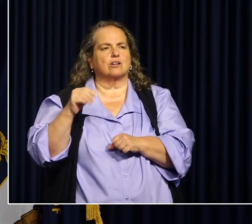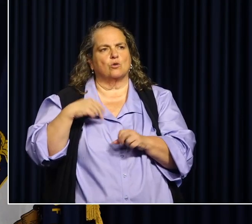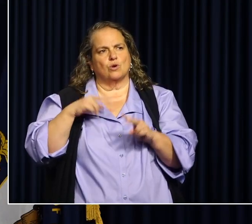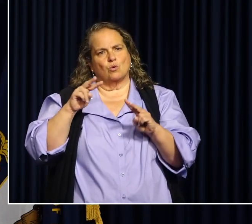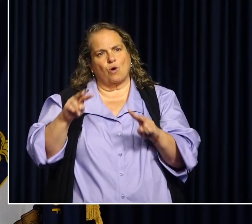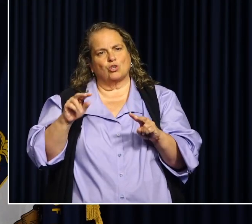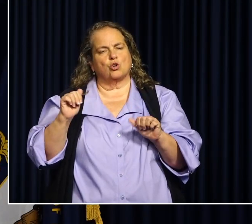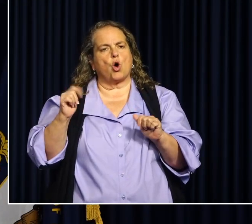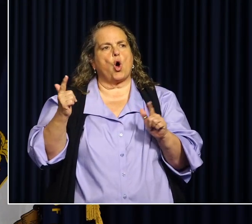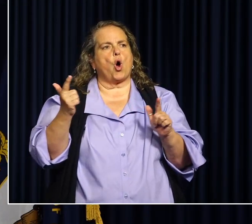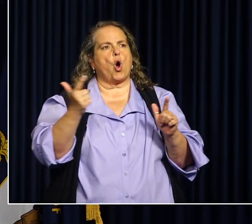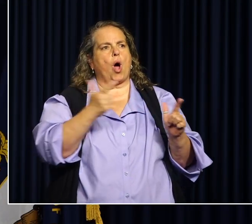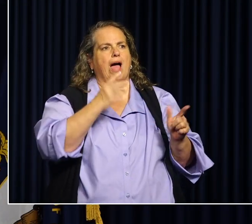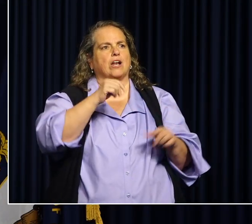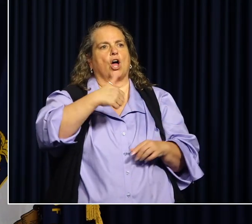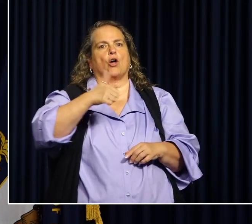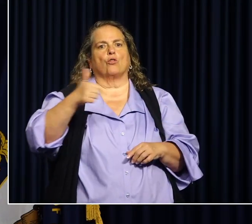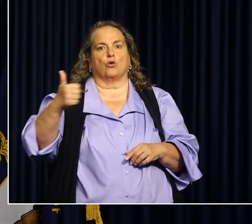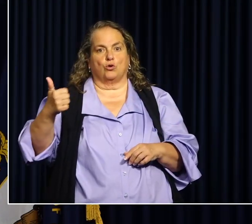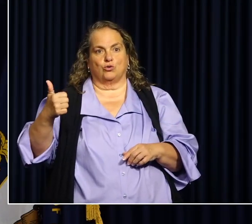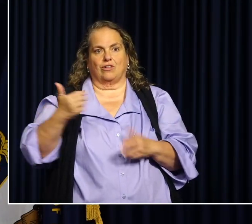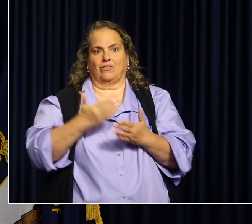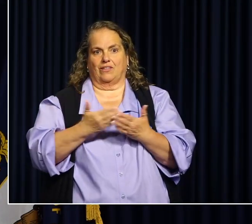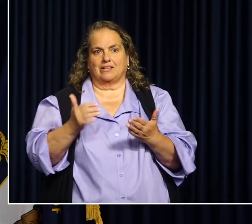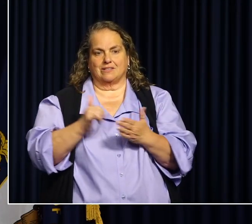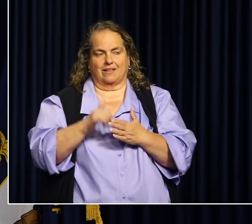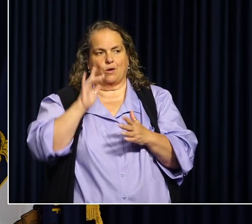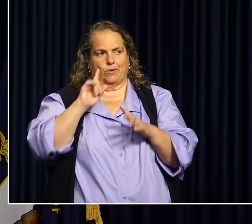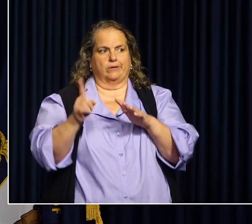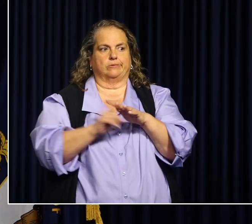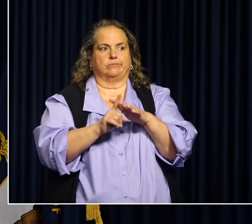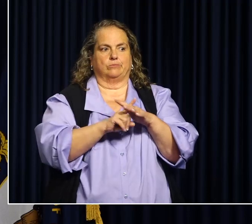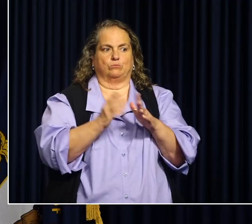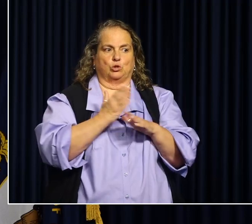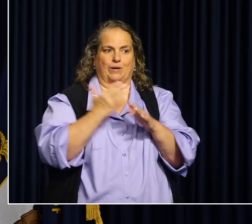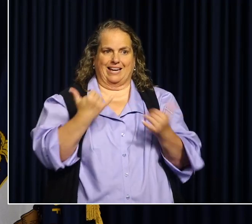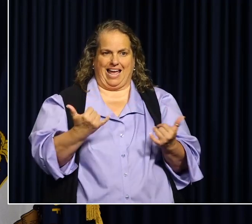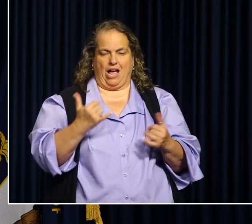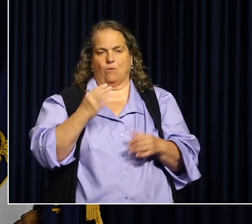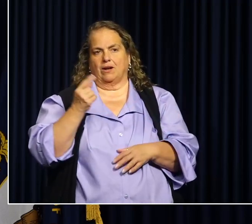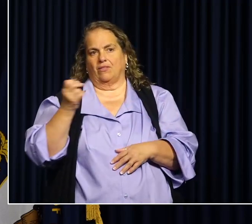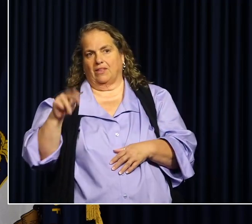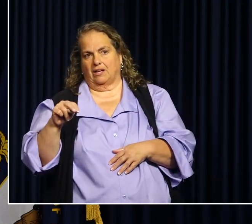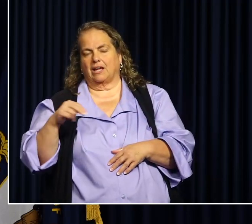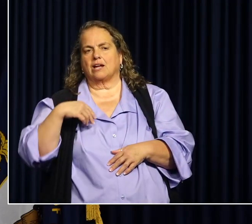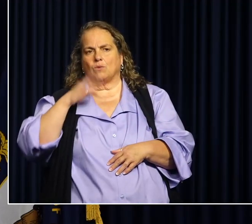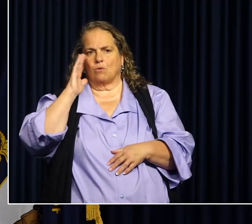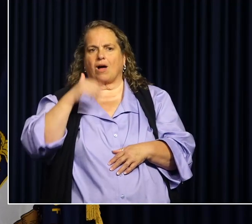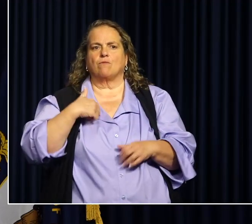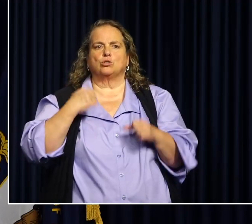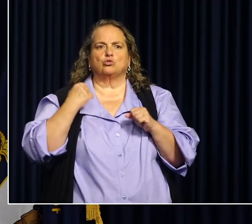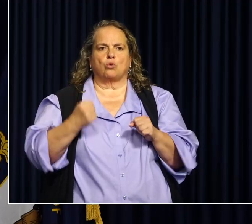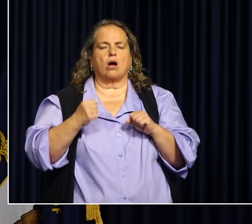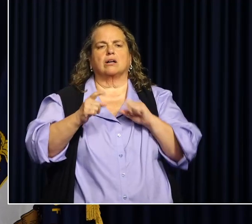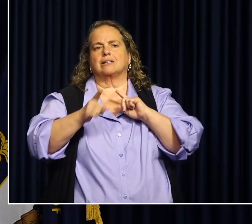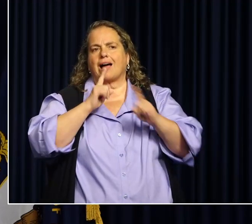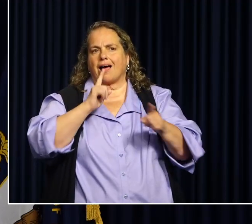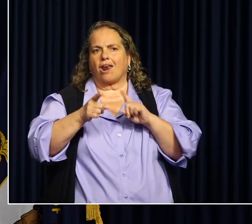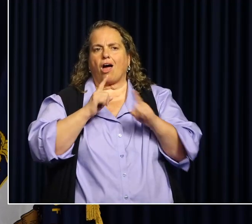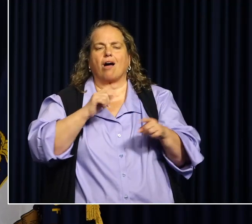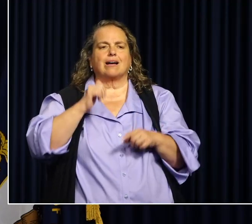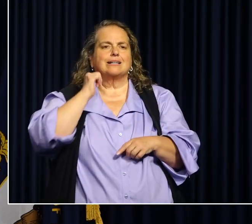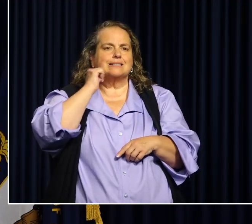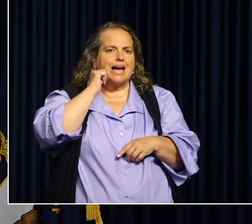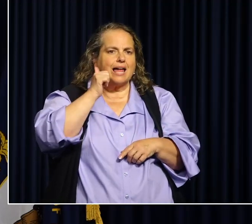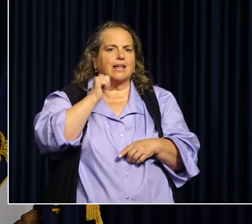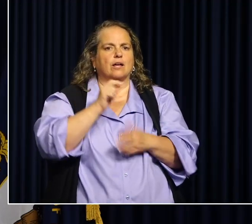all of these and other things that will arise between now and then, and we're going to have a strong dialogue on a daily, on a